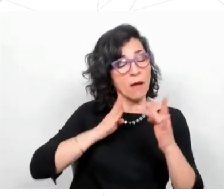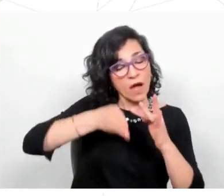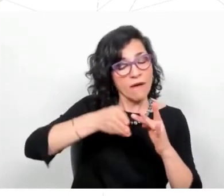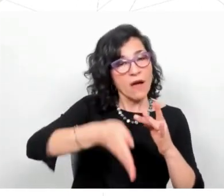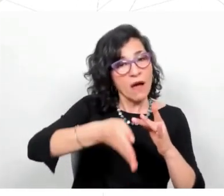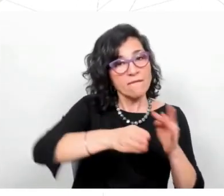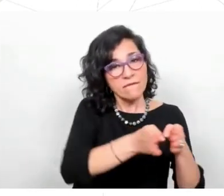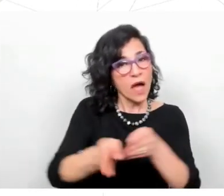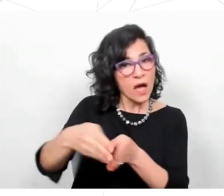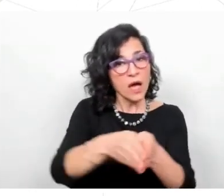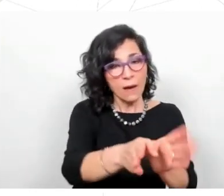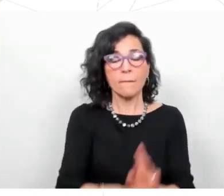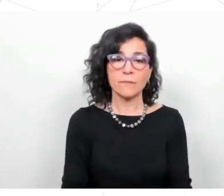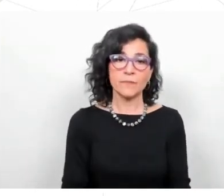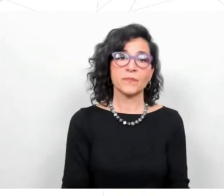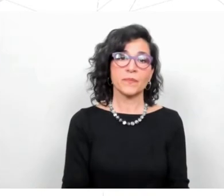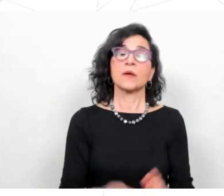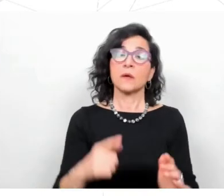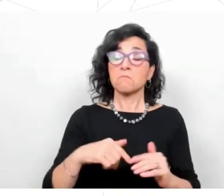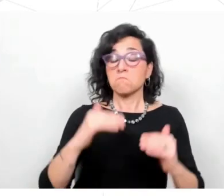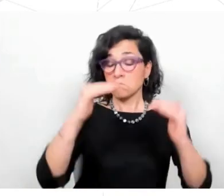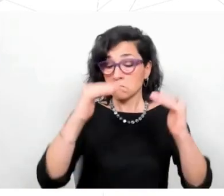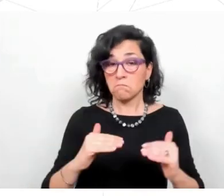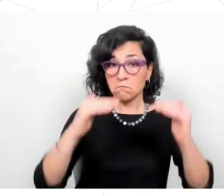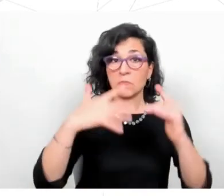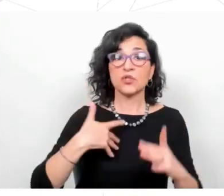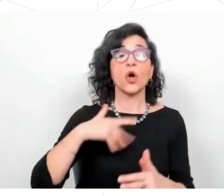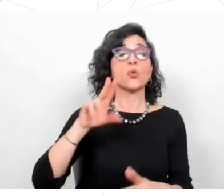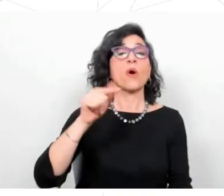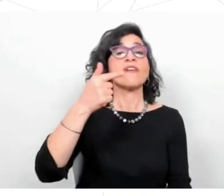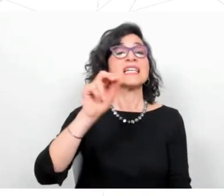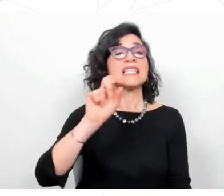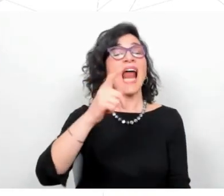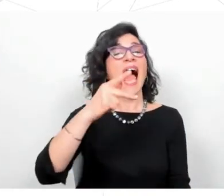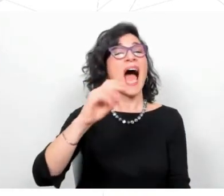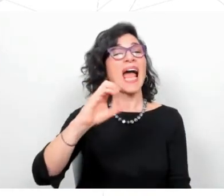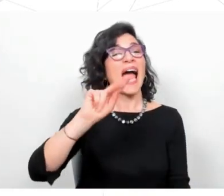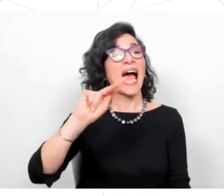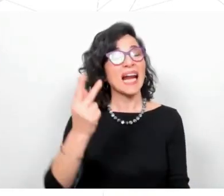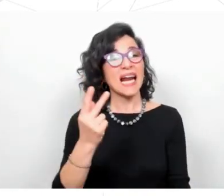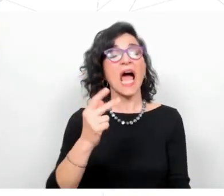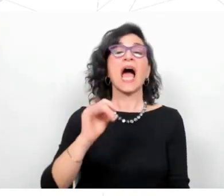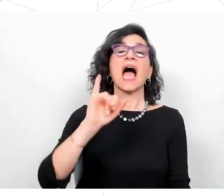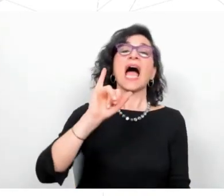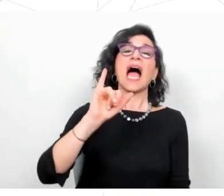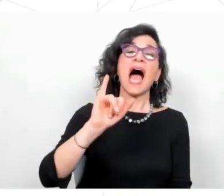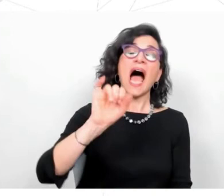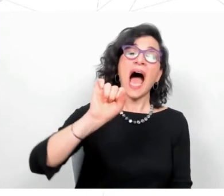that. I'll close the scroller, pick the mouse button again, put it on the button.